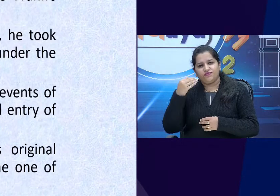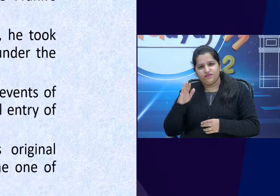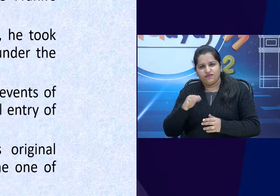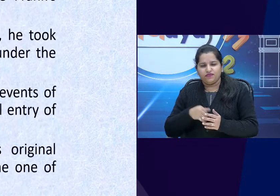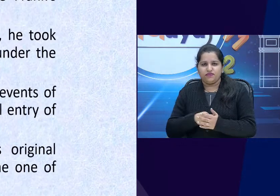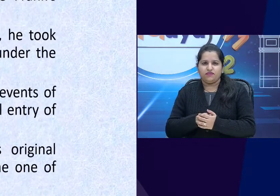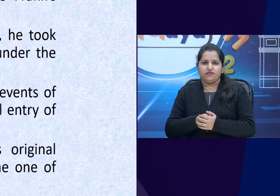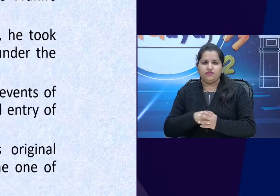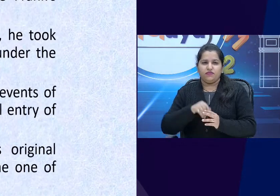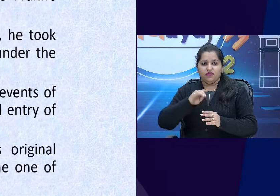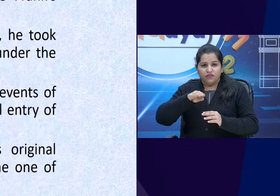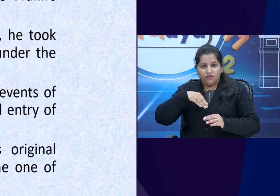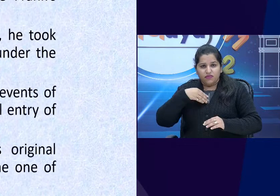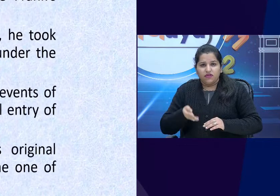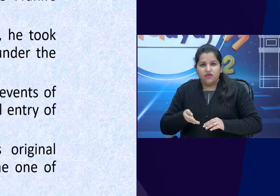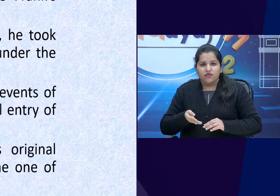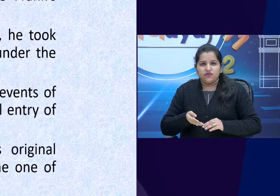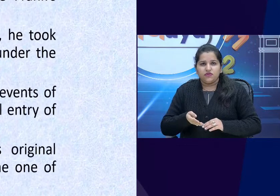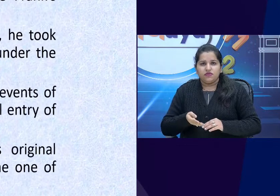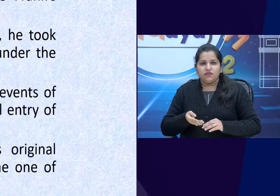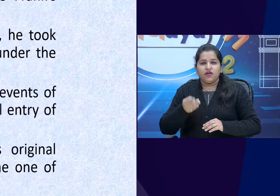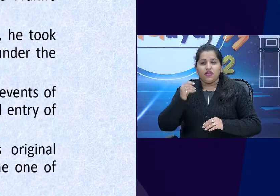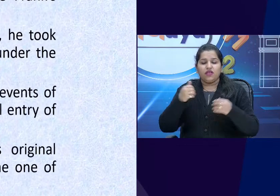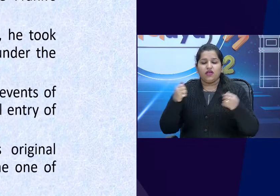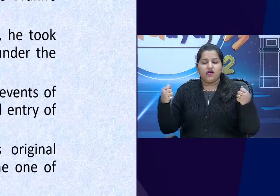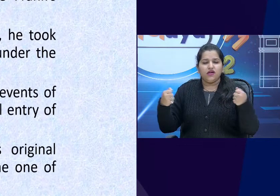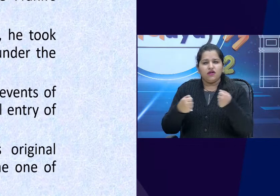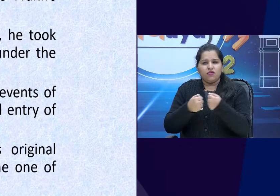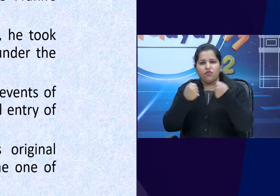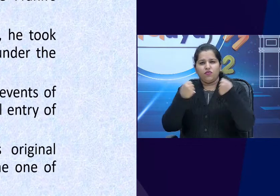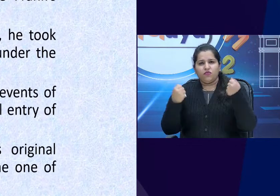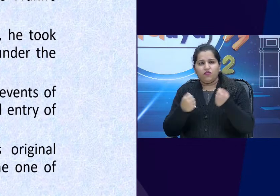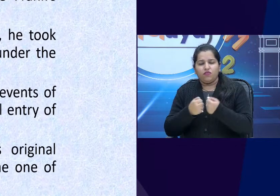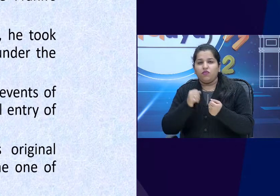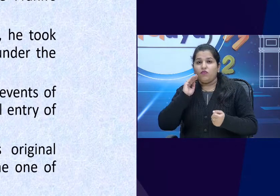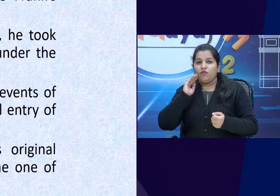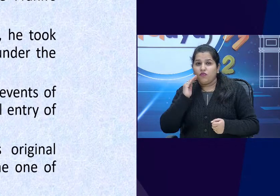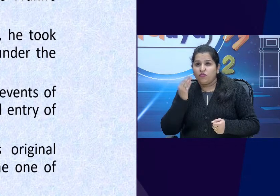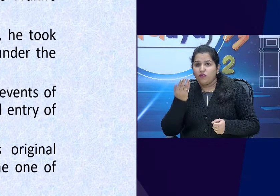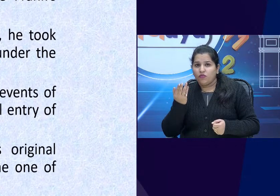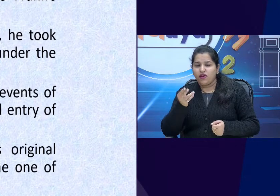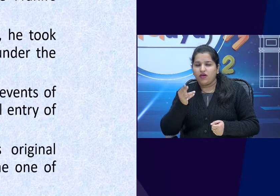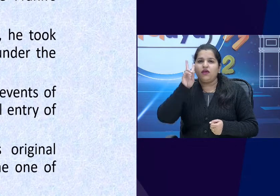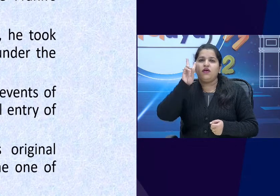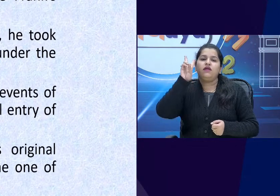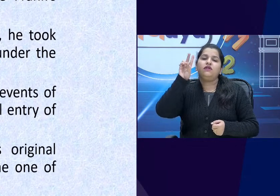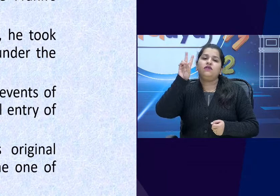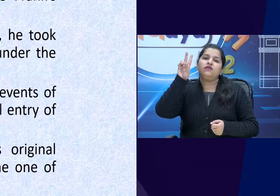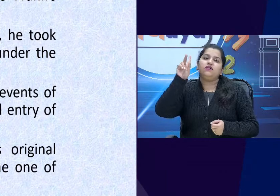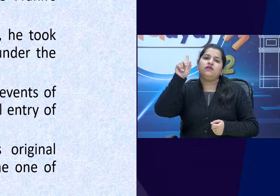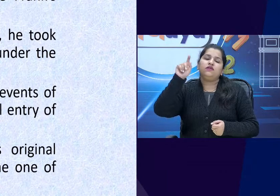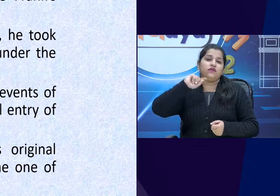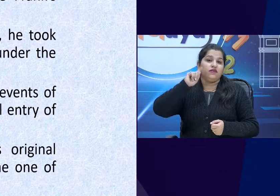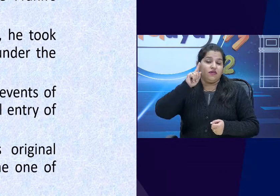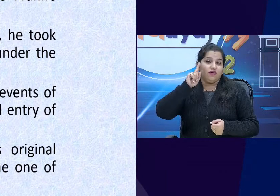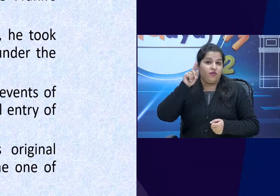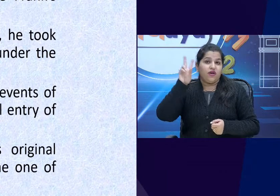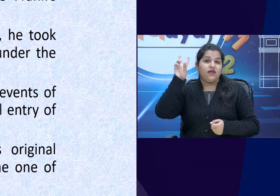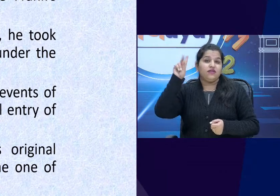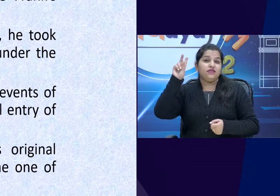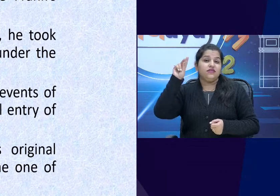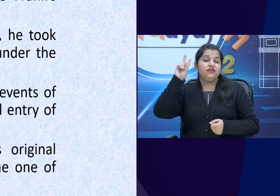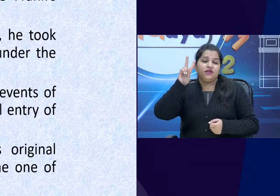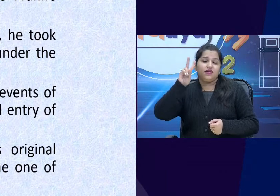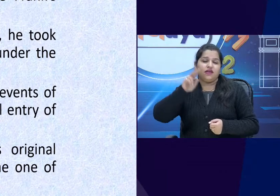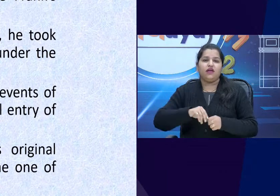her father, she passed away in the war, in the Second World War. And in that Second World War, in the family of